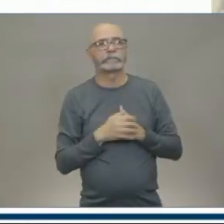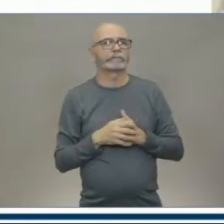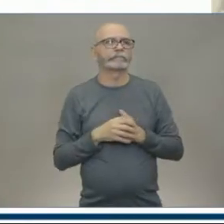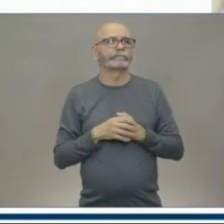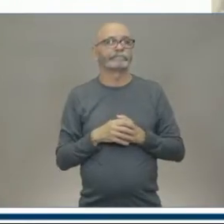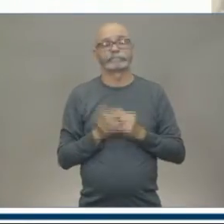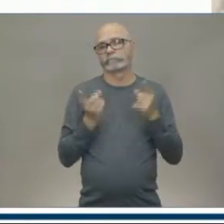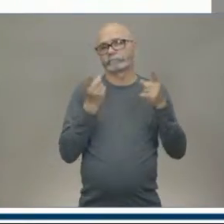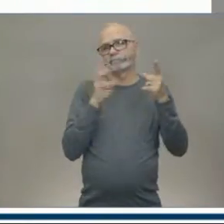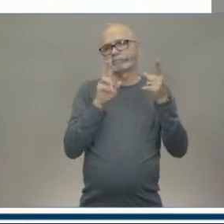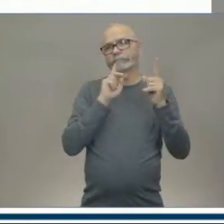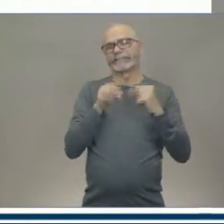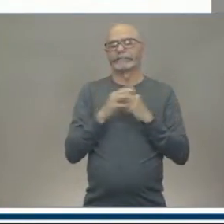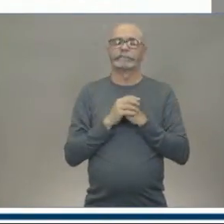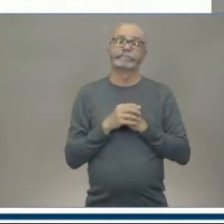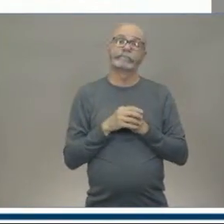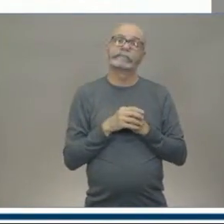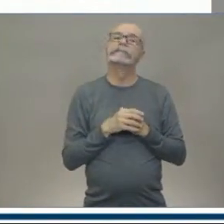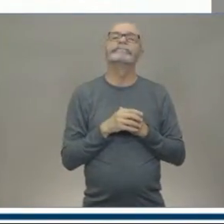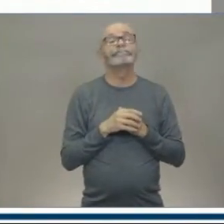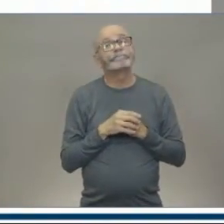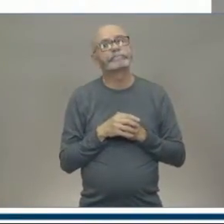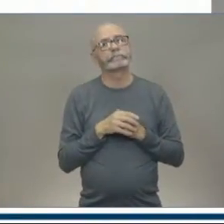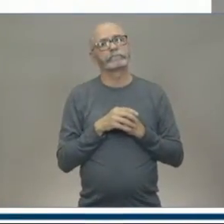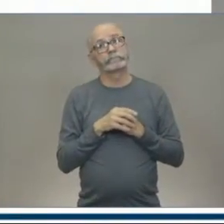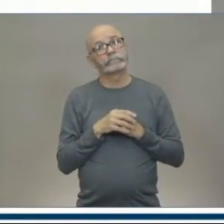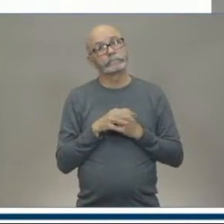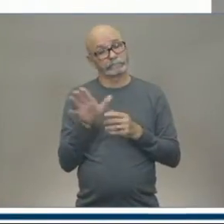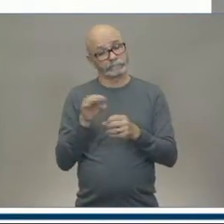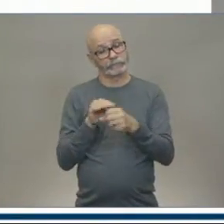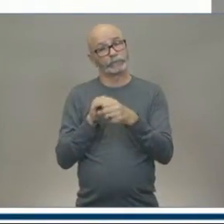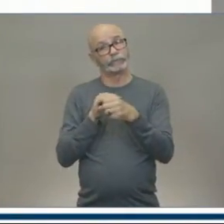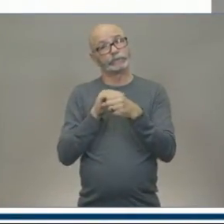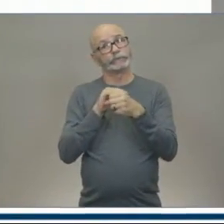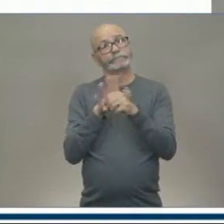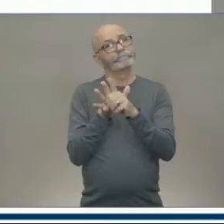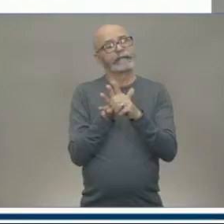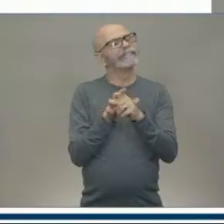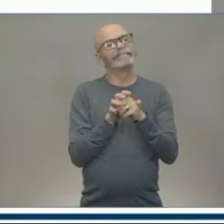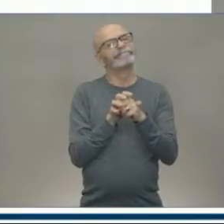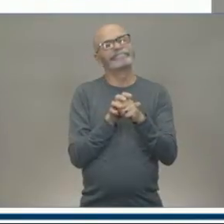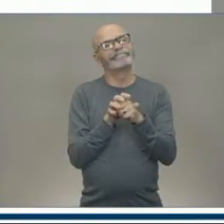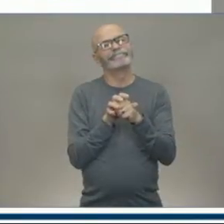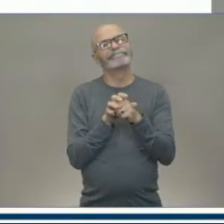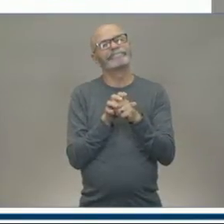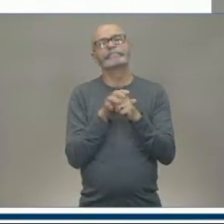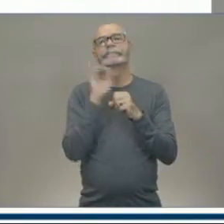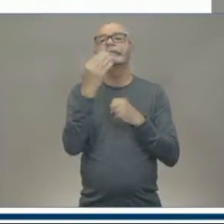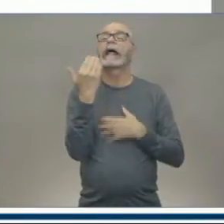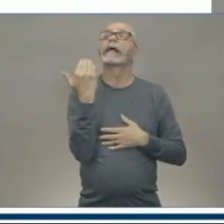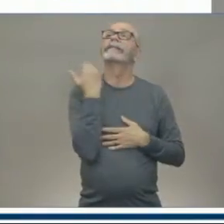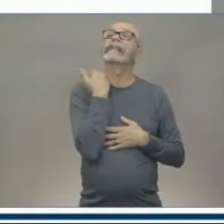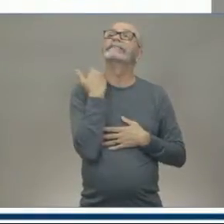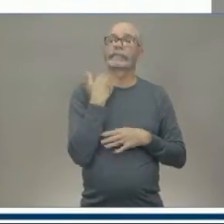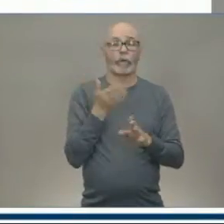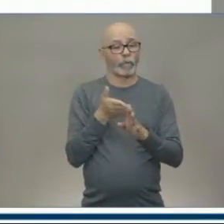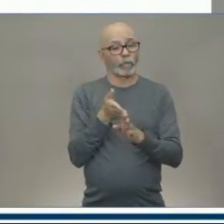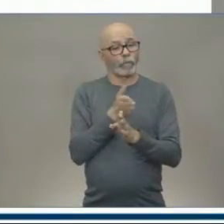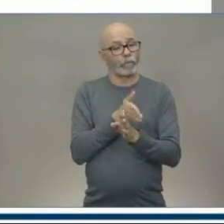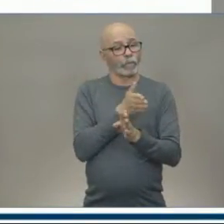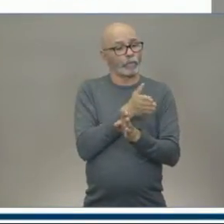If you look at the epidemiology of it's Thanksgiving is a bit too distant for to explain how we're getting this surge